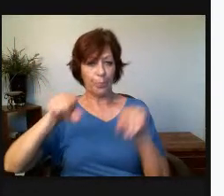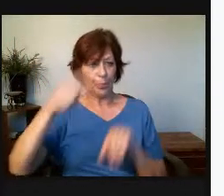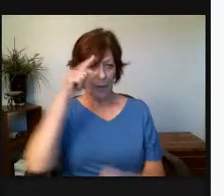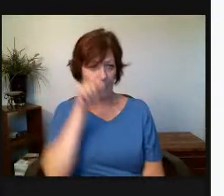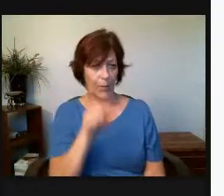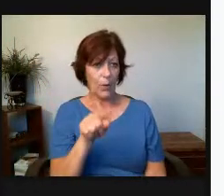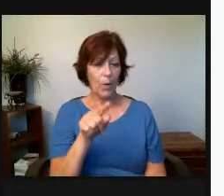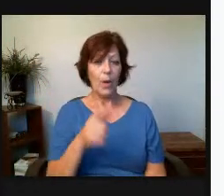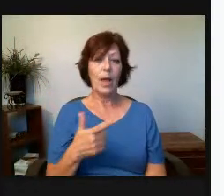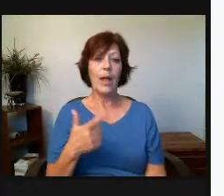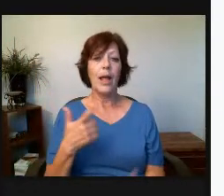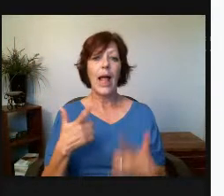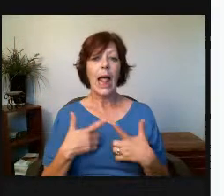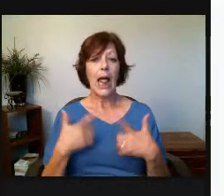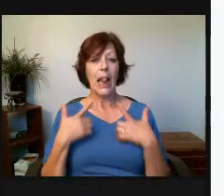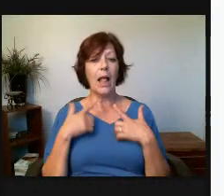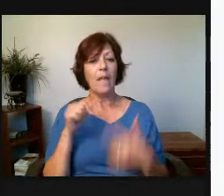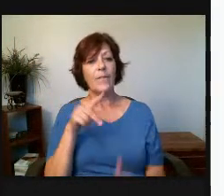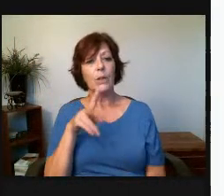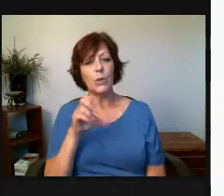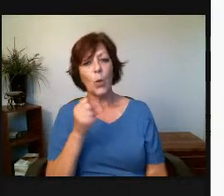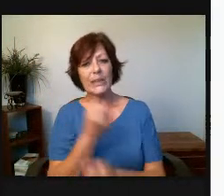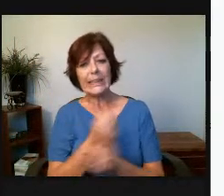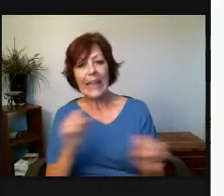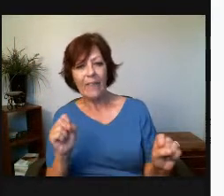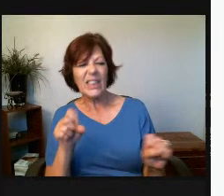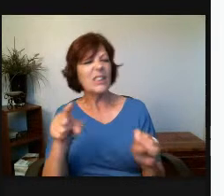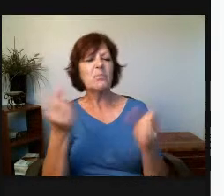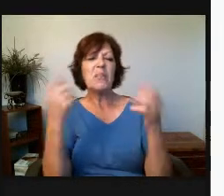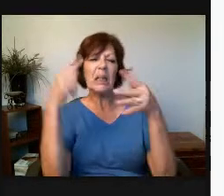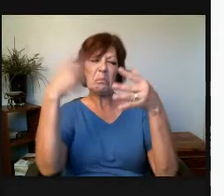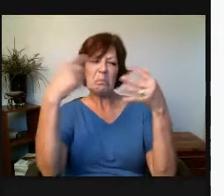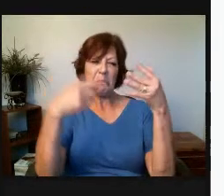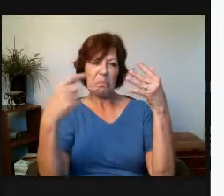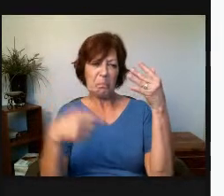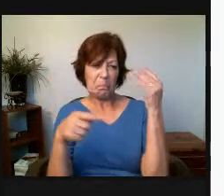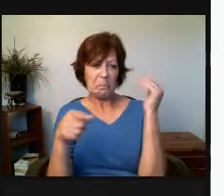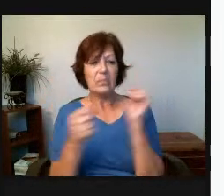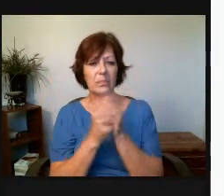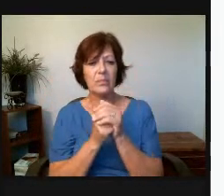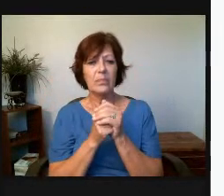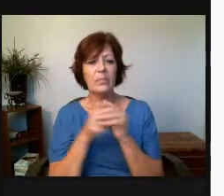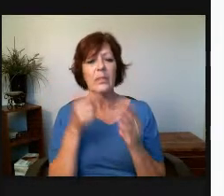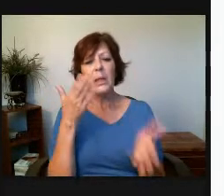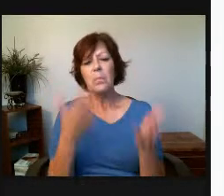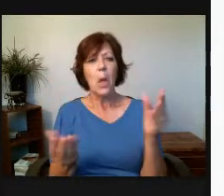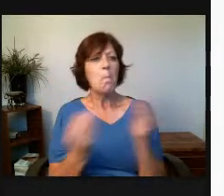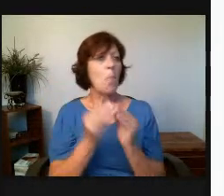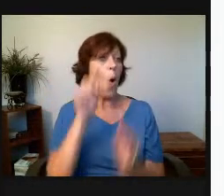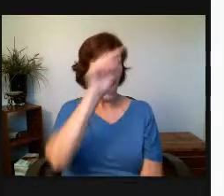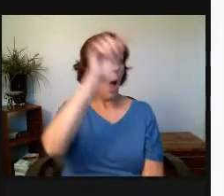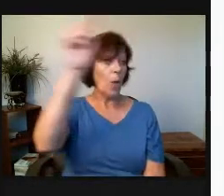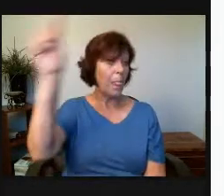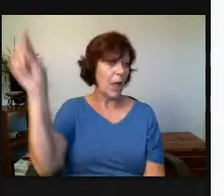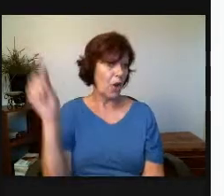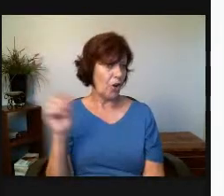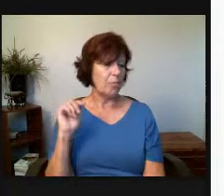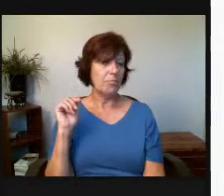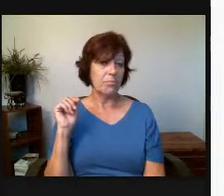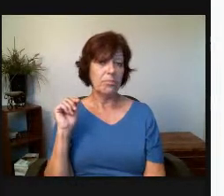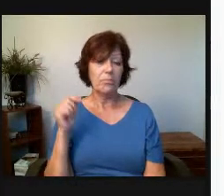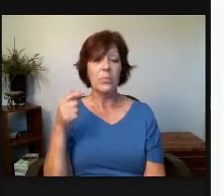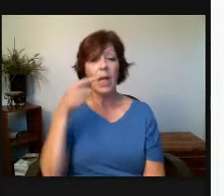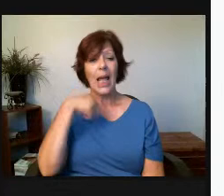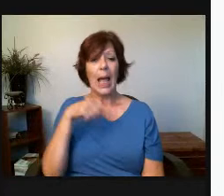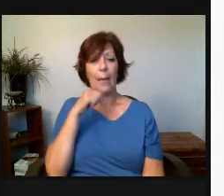you, lifetonesafety.com, safeawake.com, Silent Call, and there may be more out there. We are